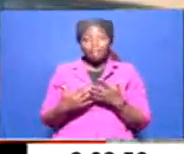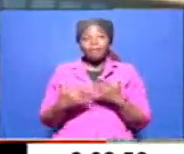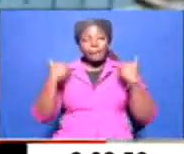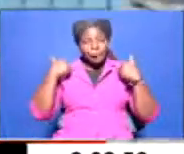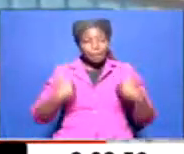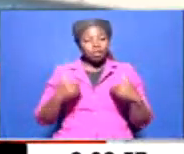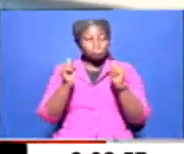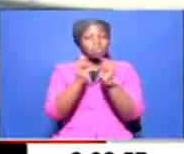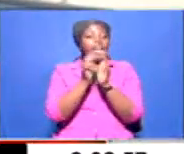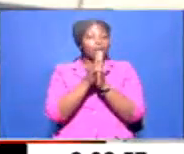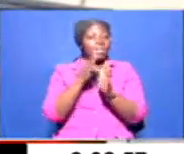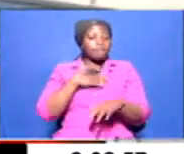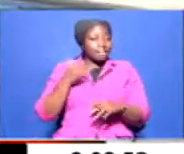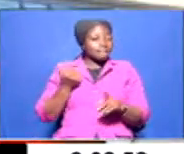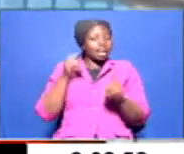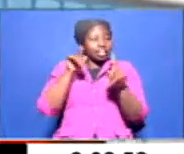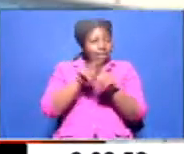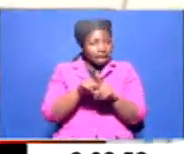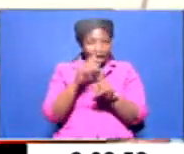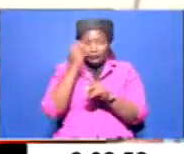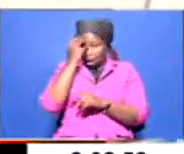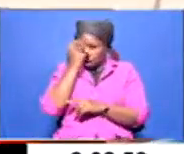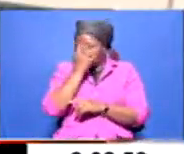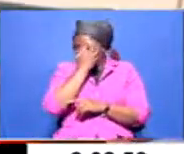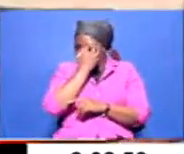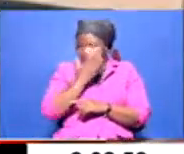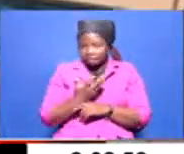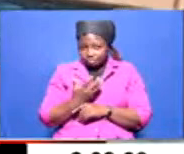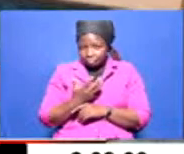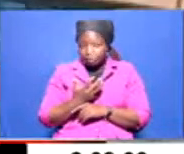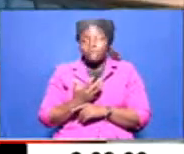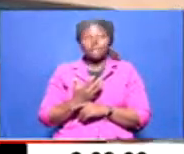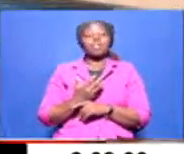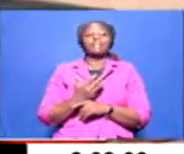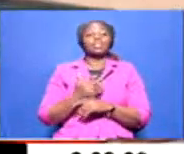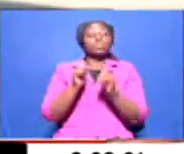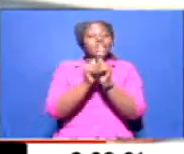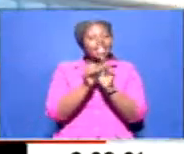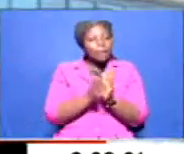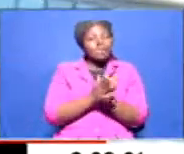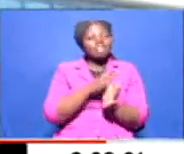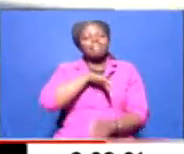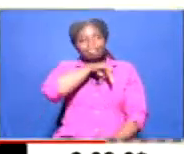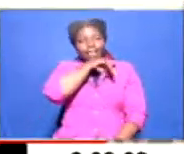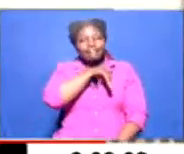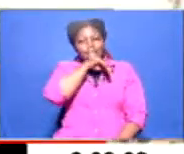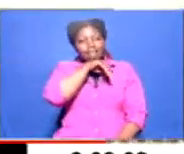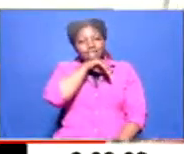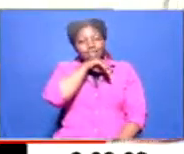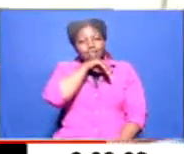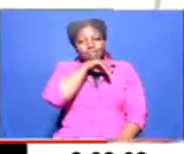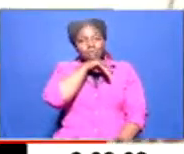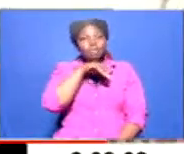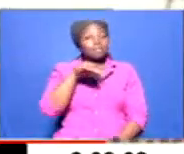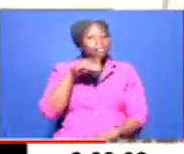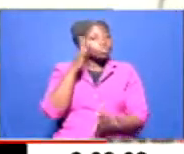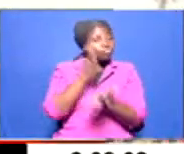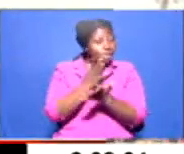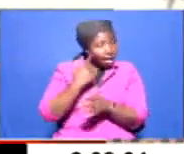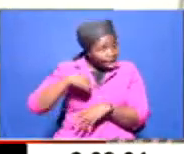yangu Martha Karua na mzee Raila Amolo Odinga, si tutanyorosha